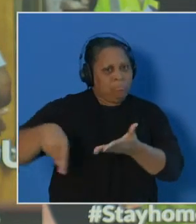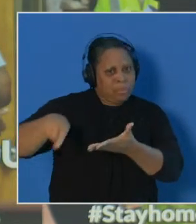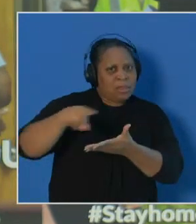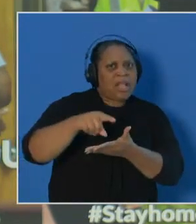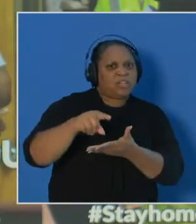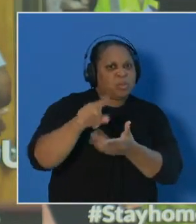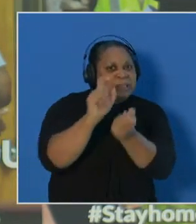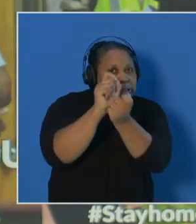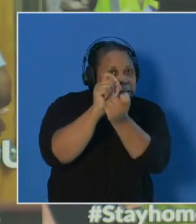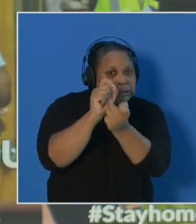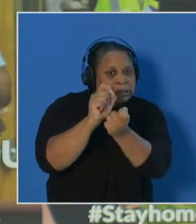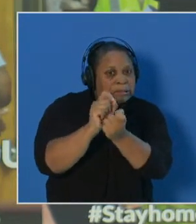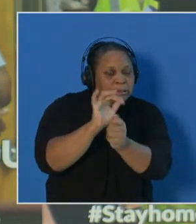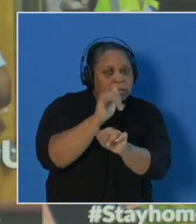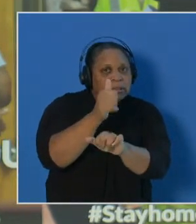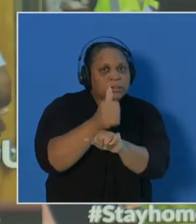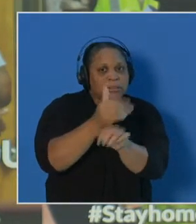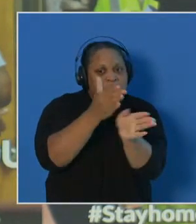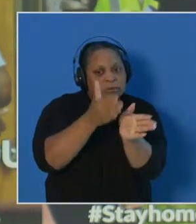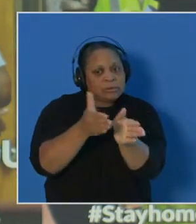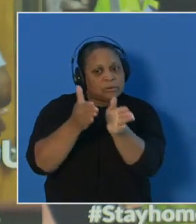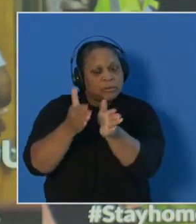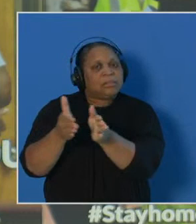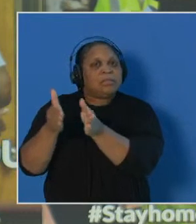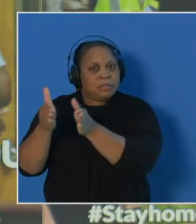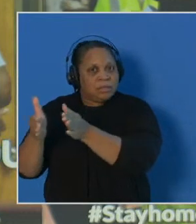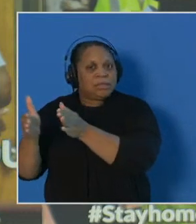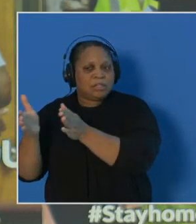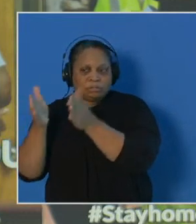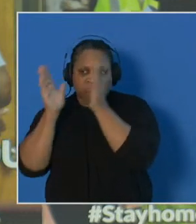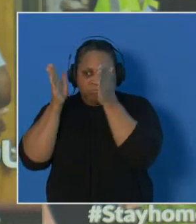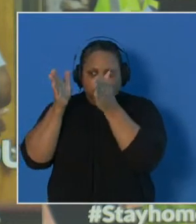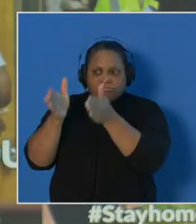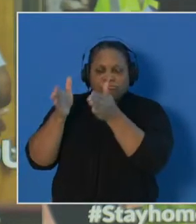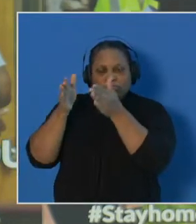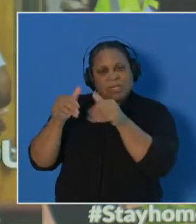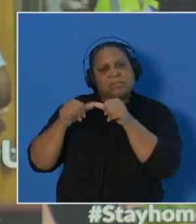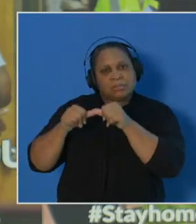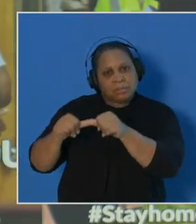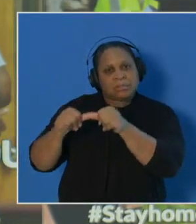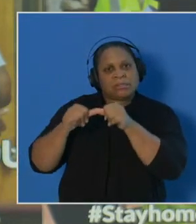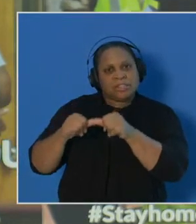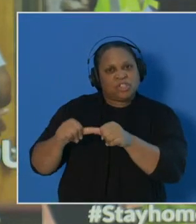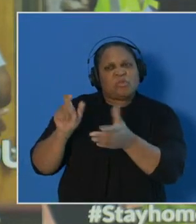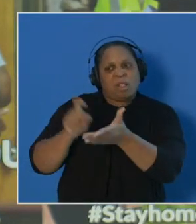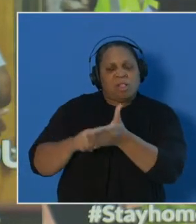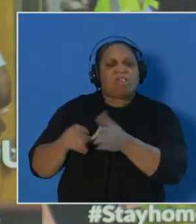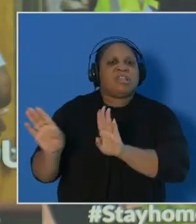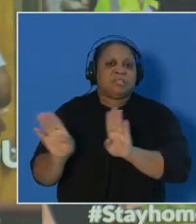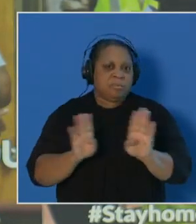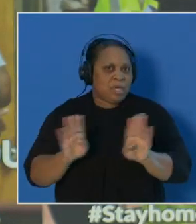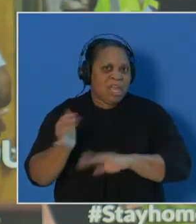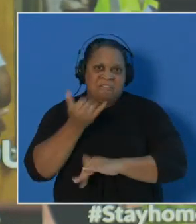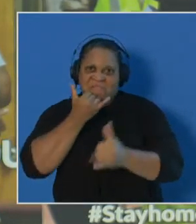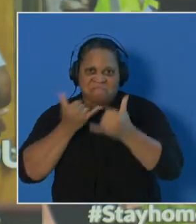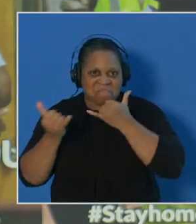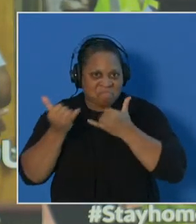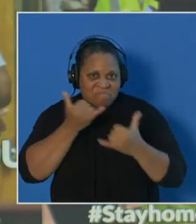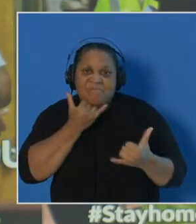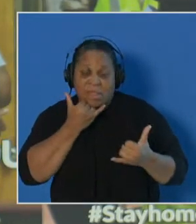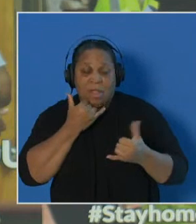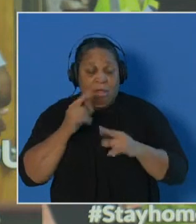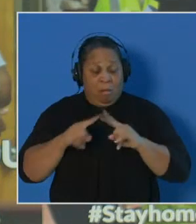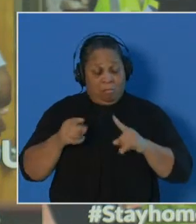to specifically lay out the measures that will be taken to address the ongoing incidences of this behavior. What I will state,